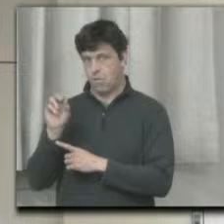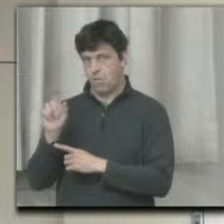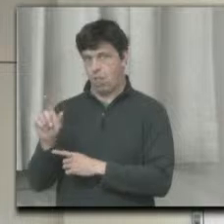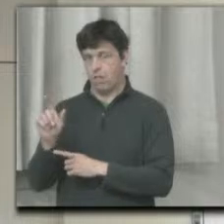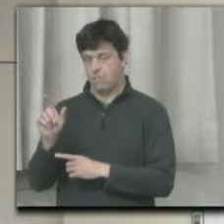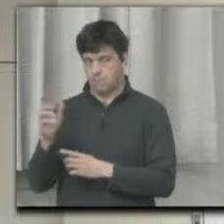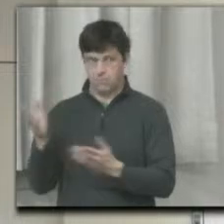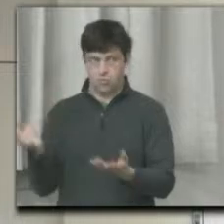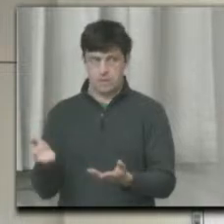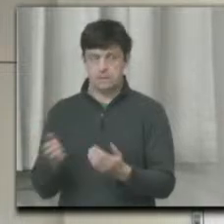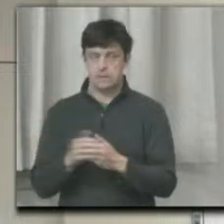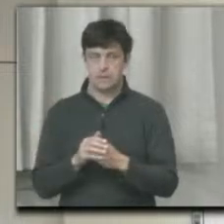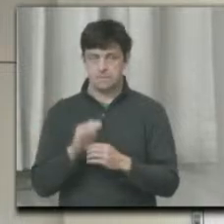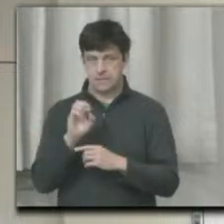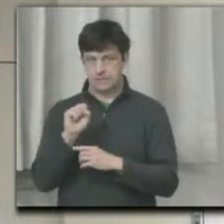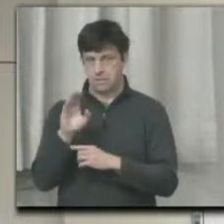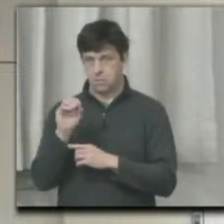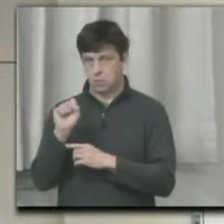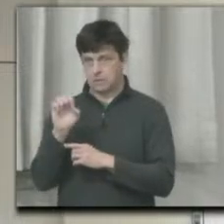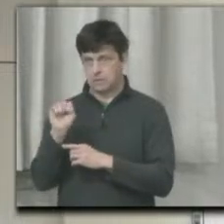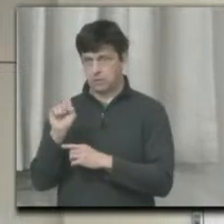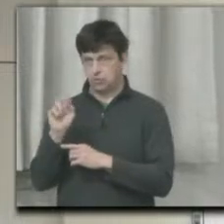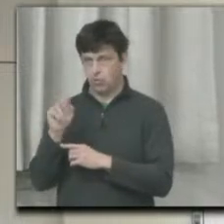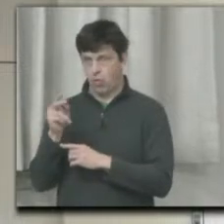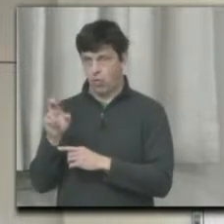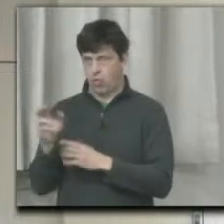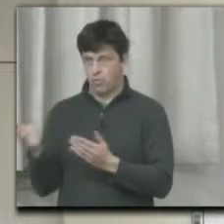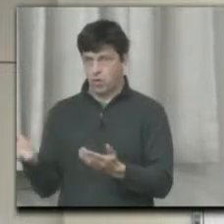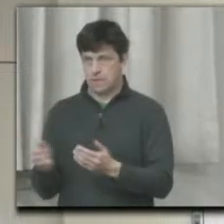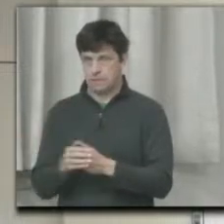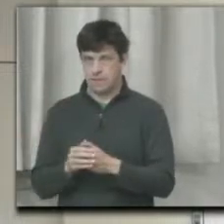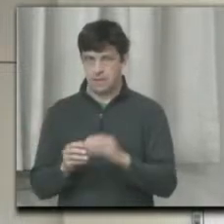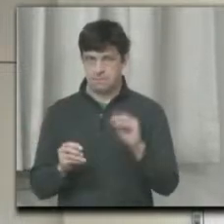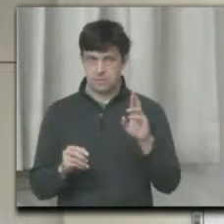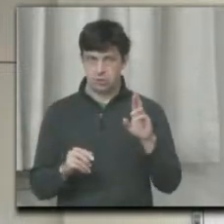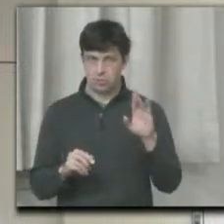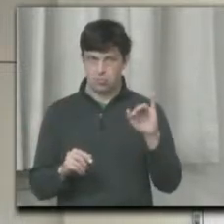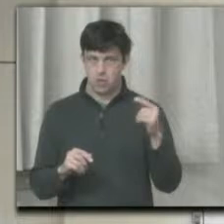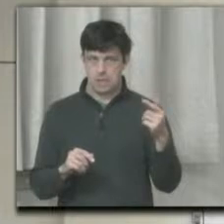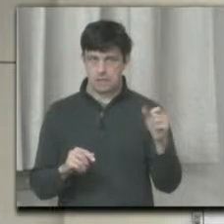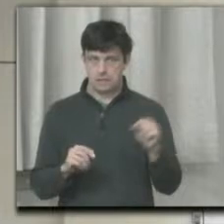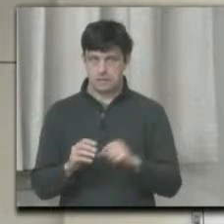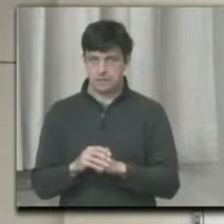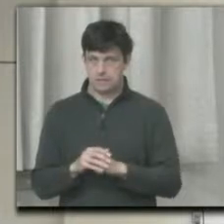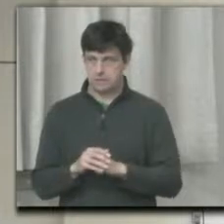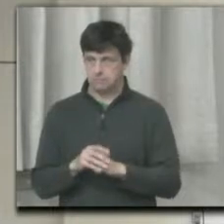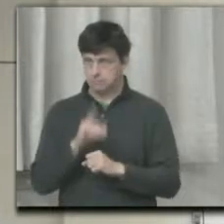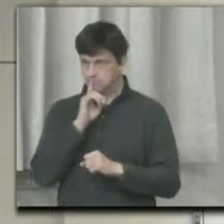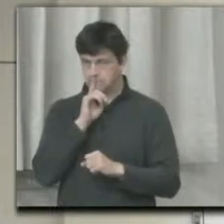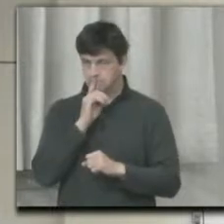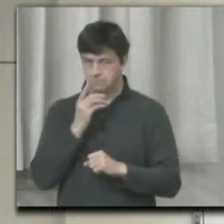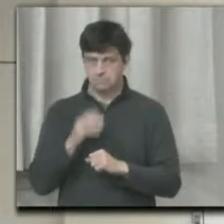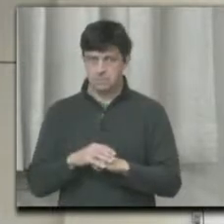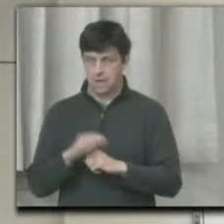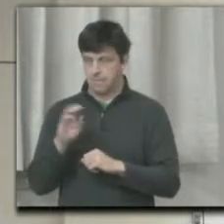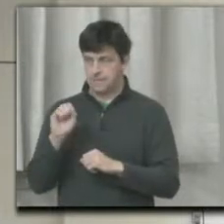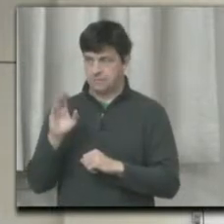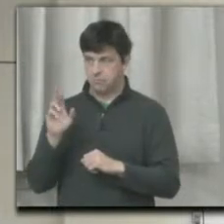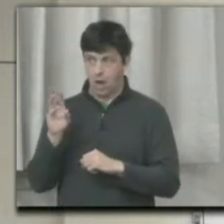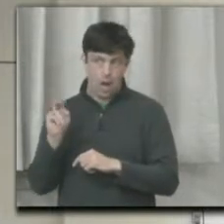Present. Ms. Busa Strother? Present. Mr. Briggs? Ms.